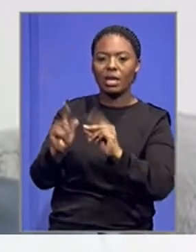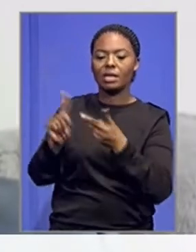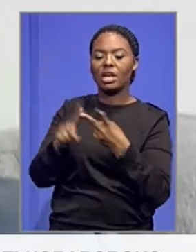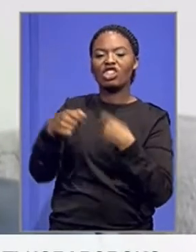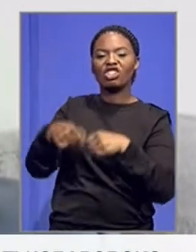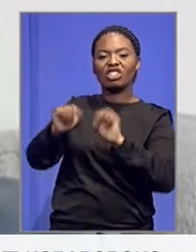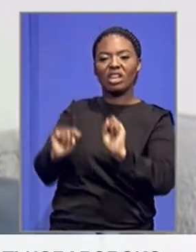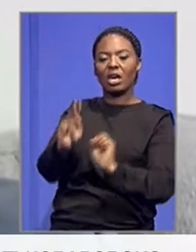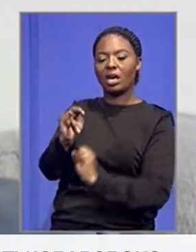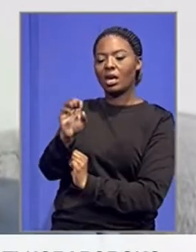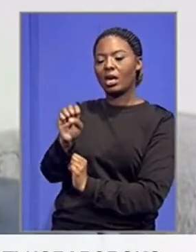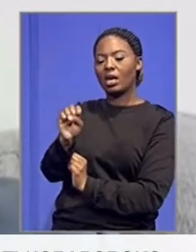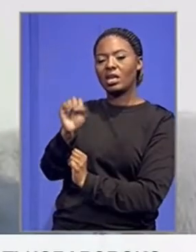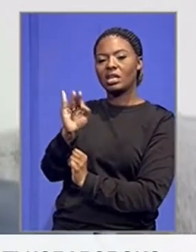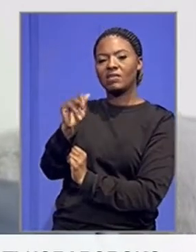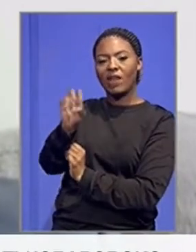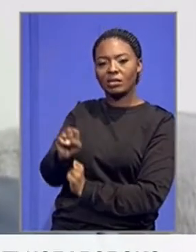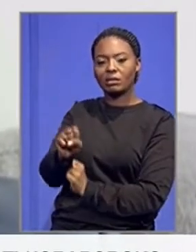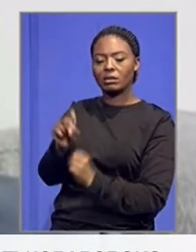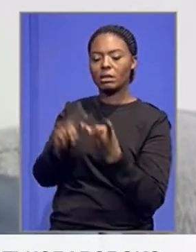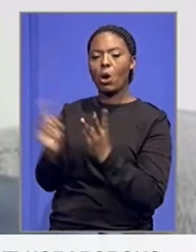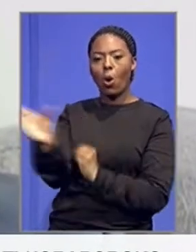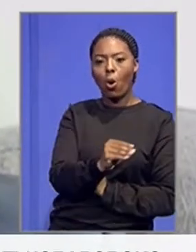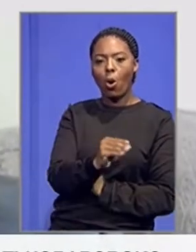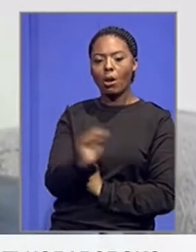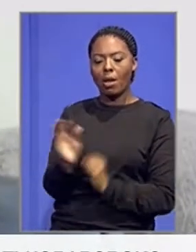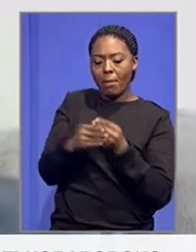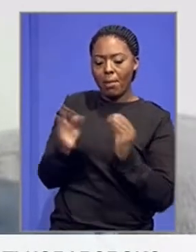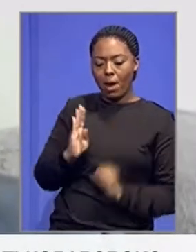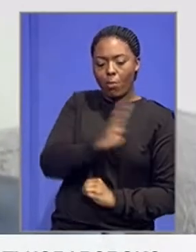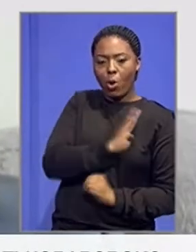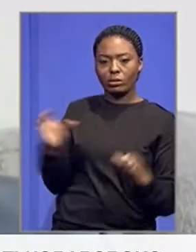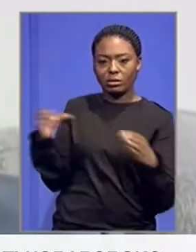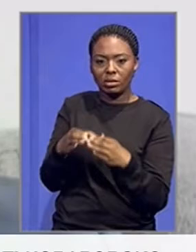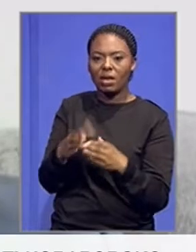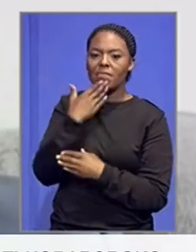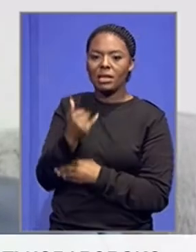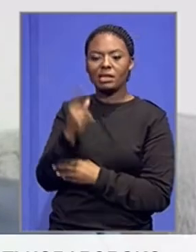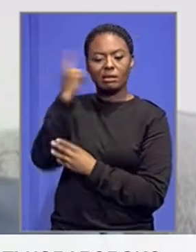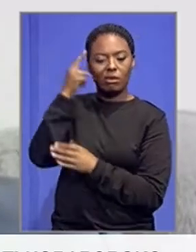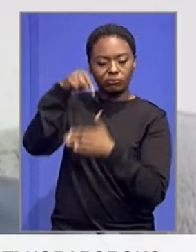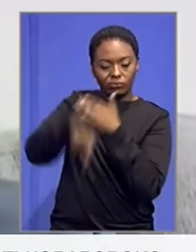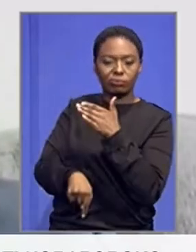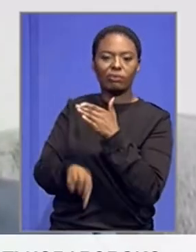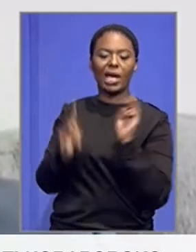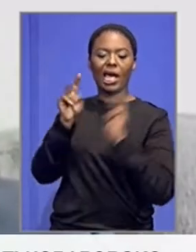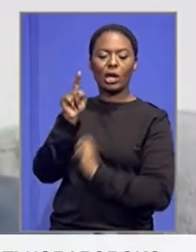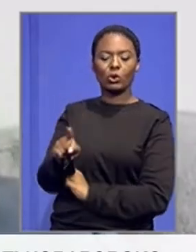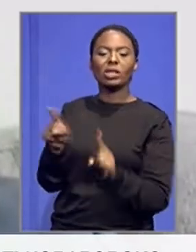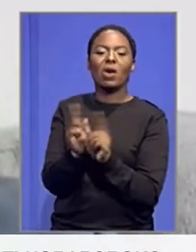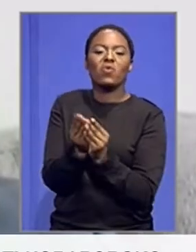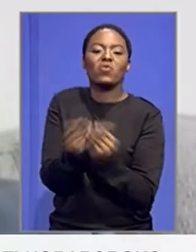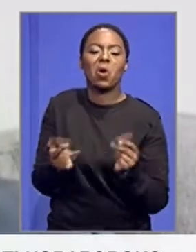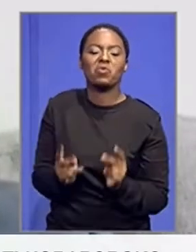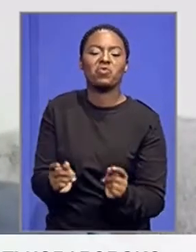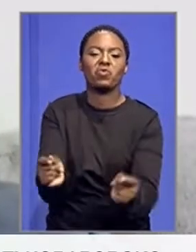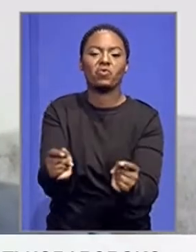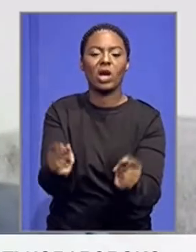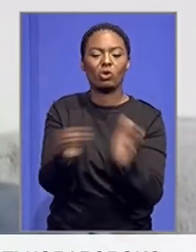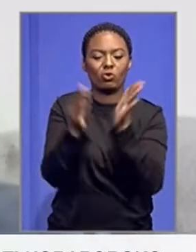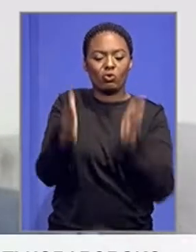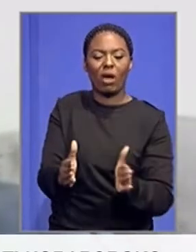the NSFAS board and the entire board members to look into this matter and resolve the issues of